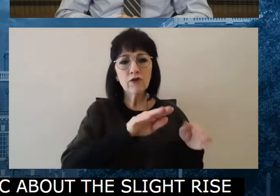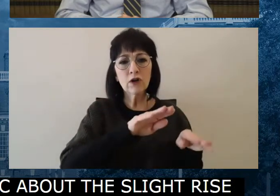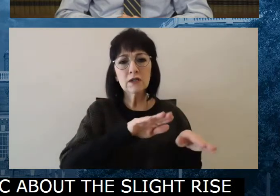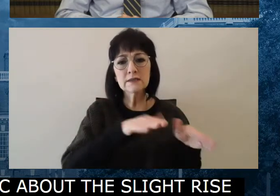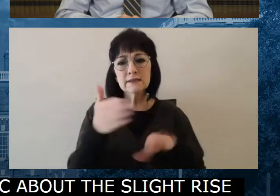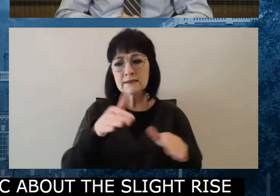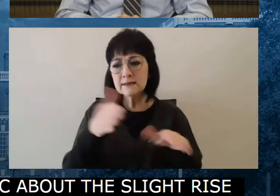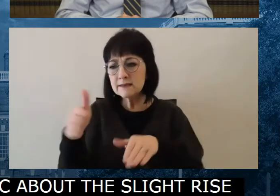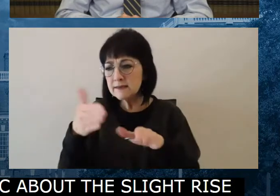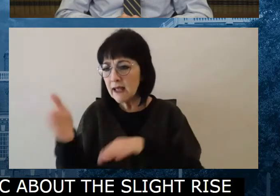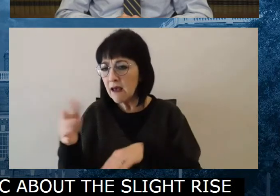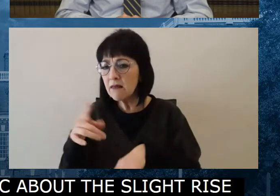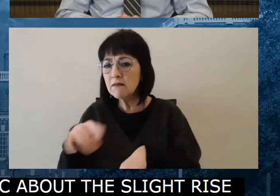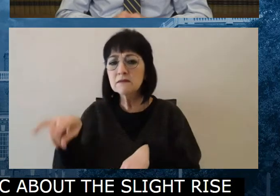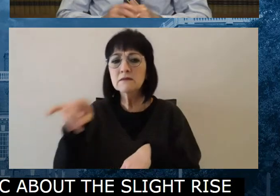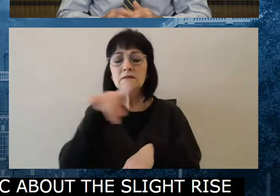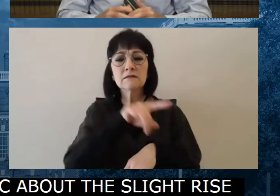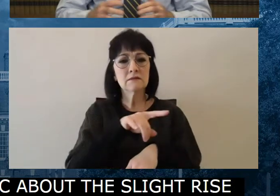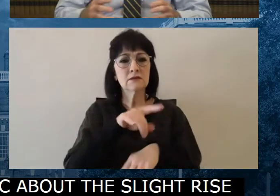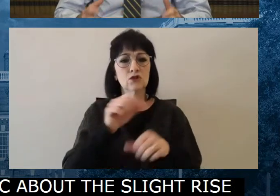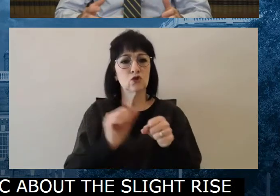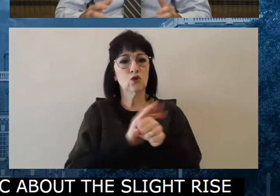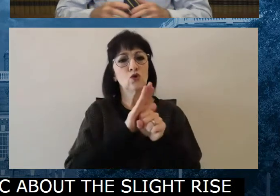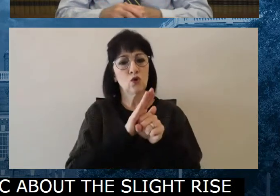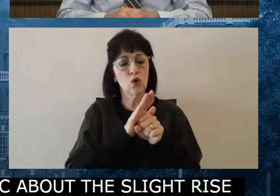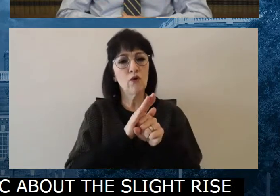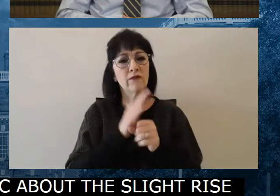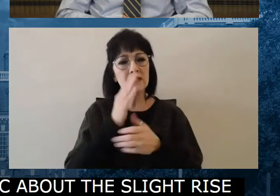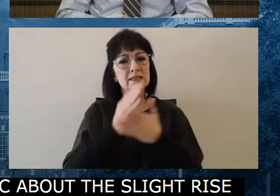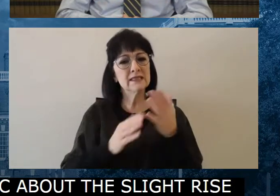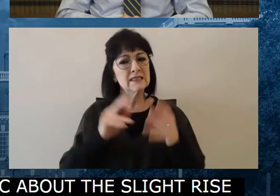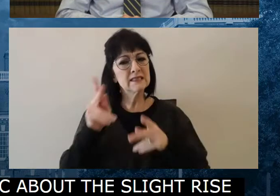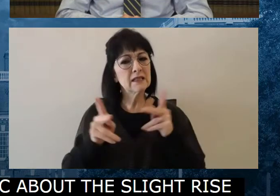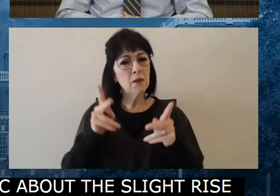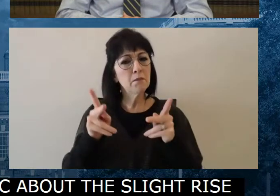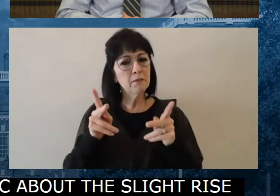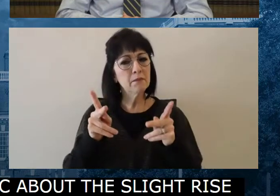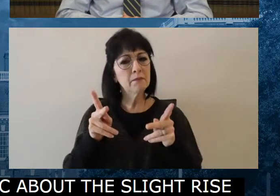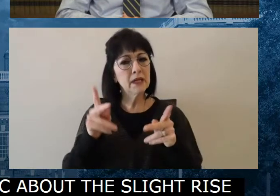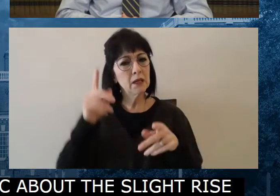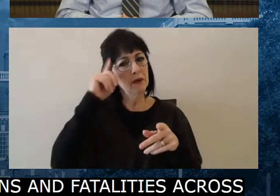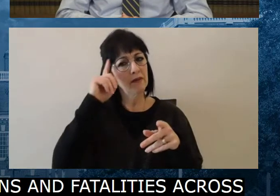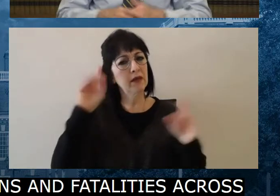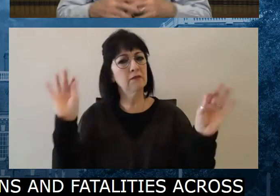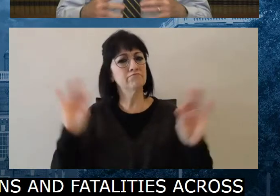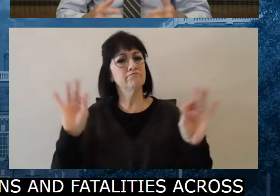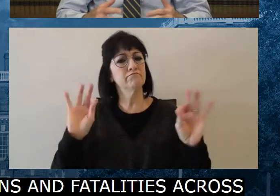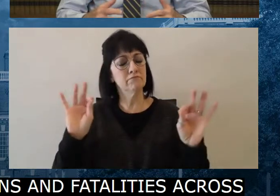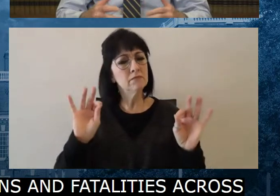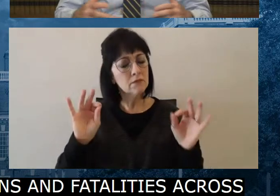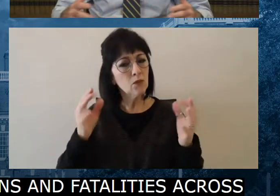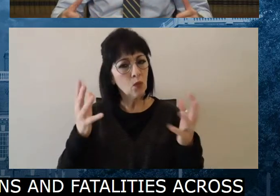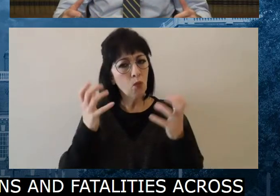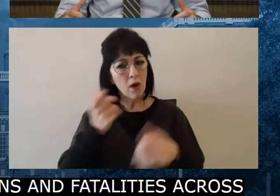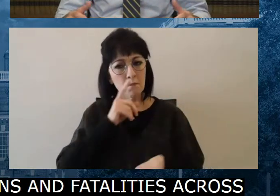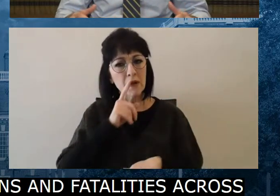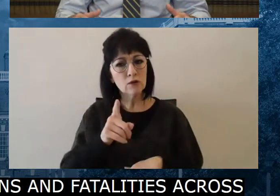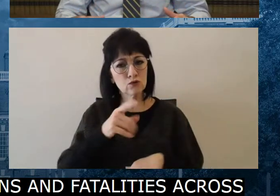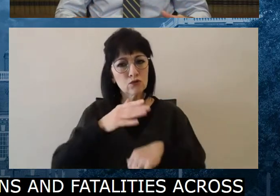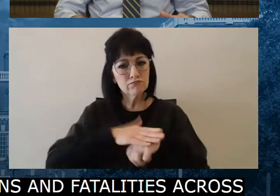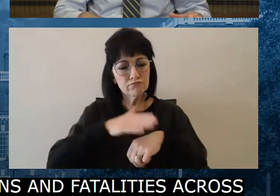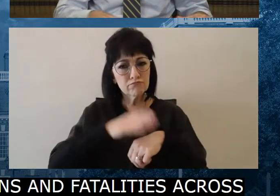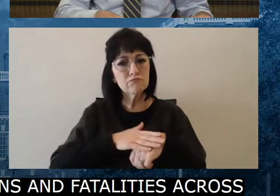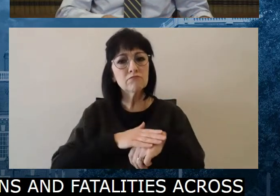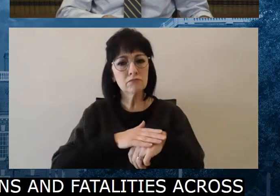of caution to each of us to be careful, to continue to follow mitigation strategies, wearing masks, keeping socially